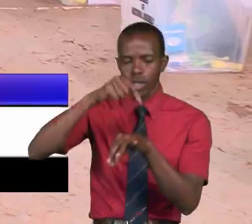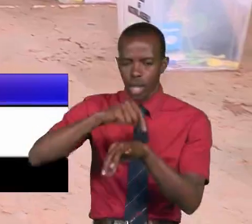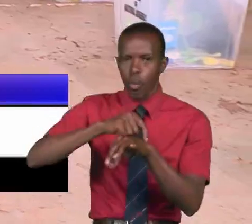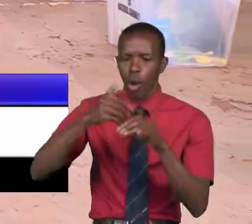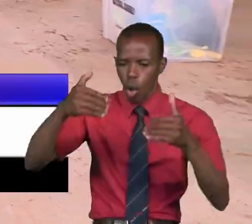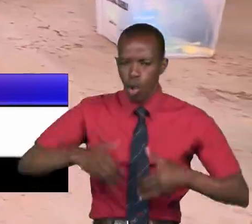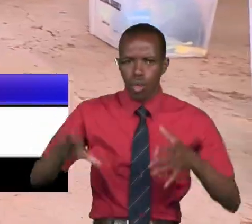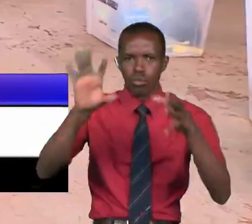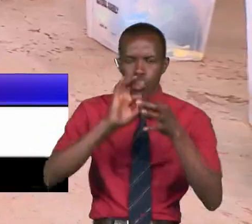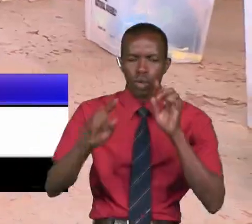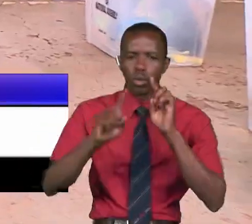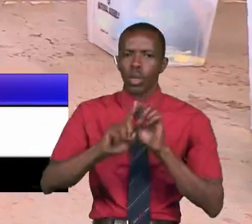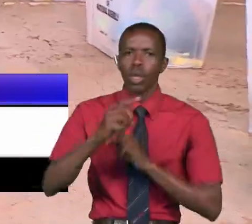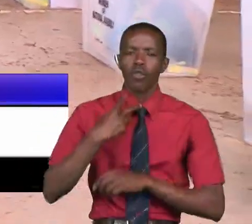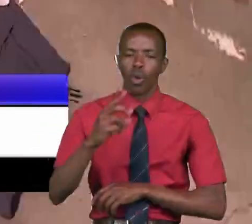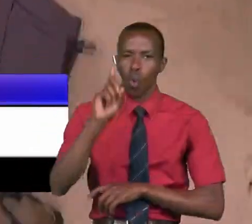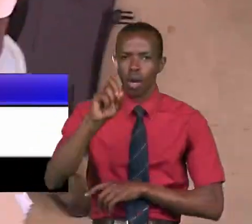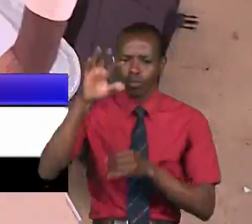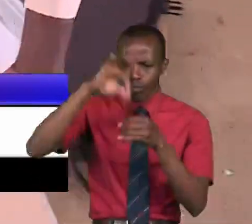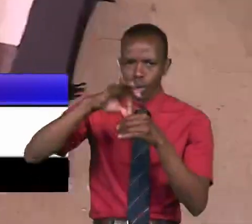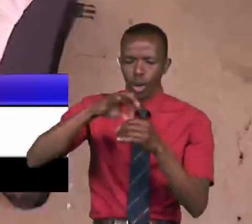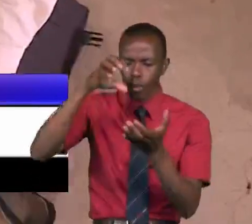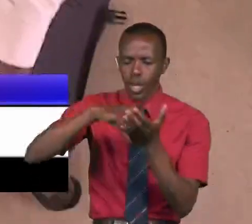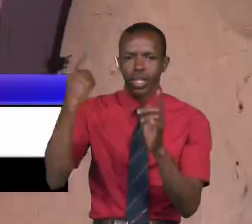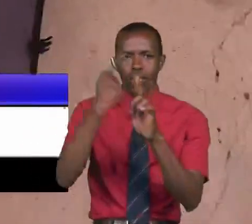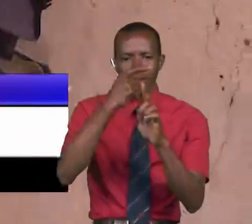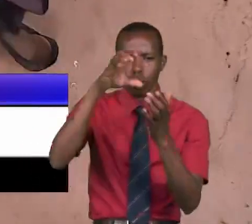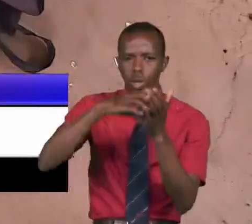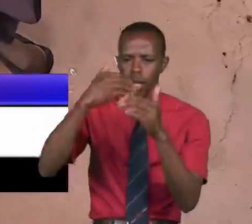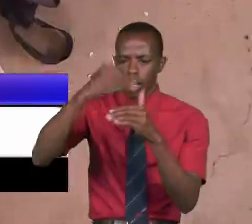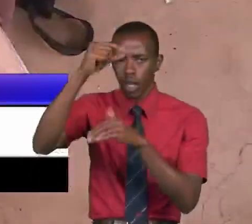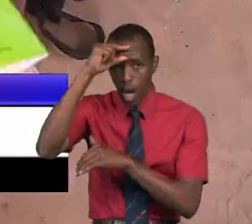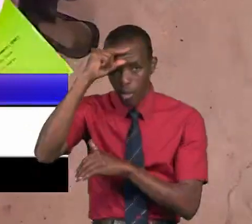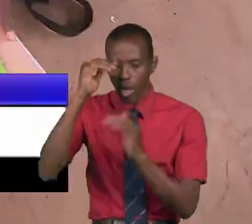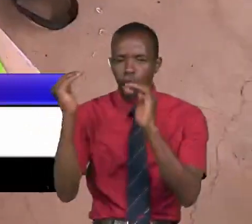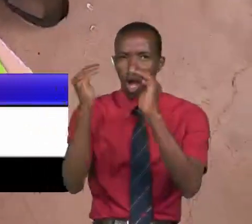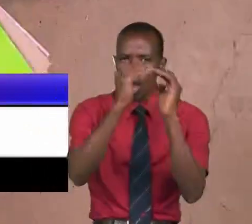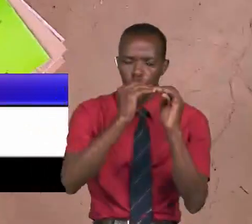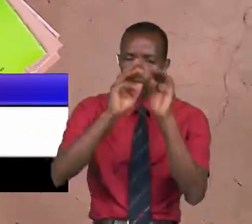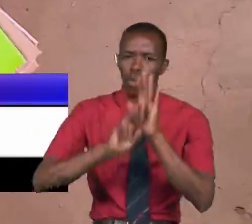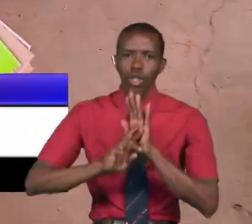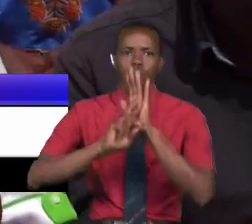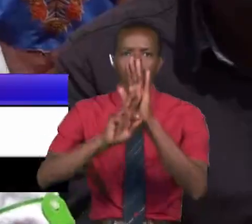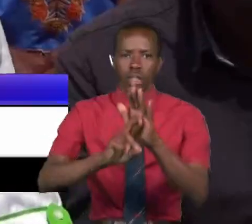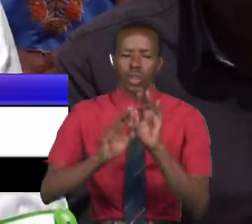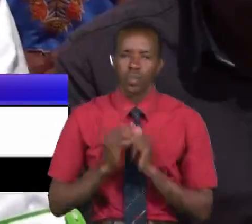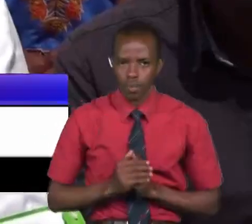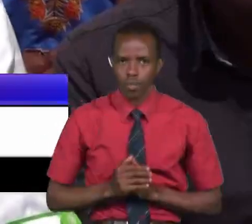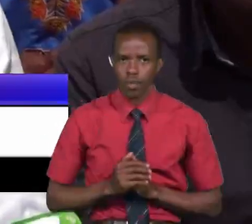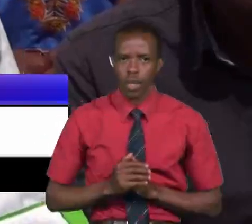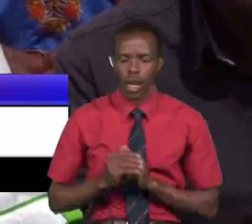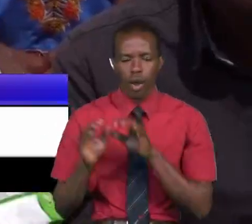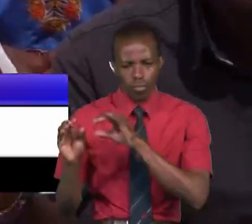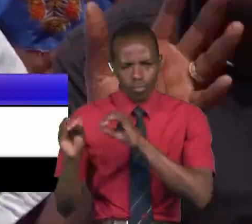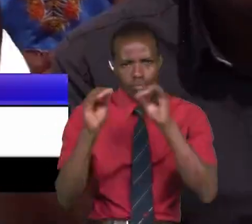as one in order to grab both elective seats and other positions in government for equitable representation. Wacha tuende